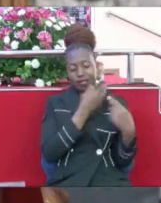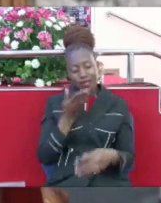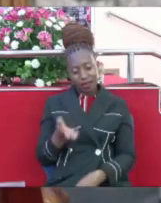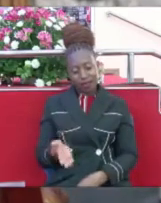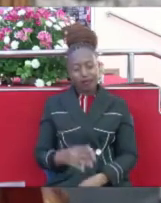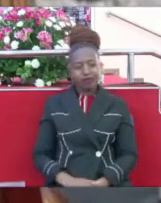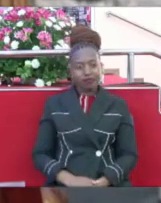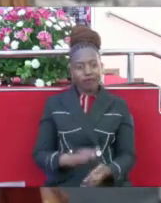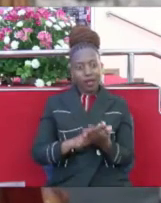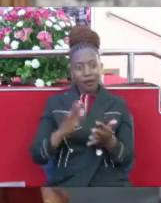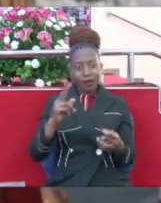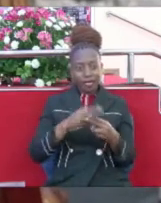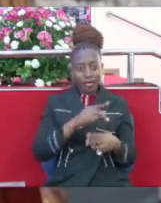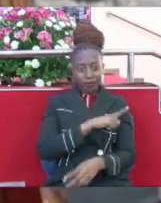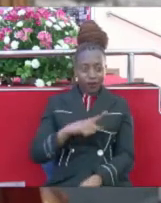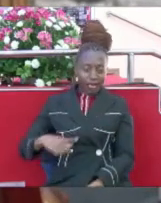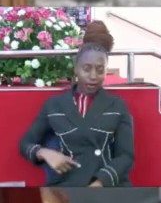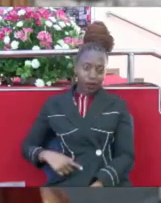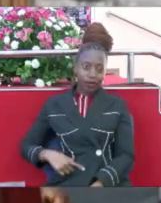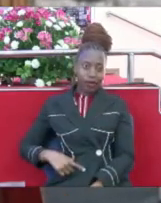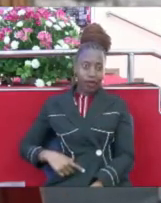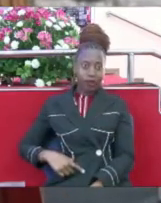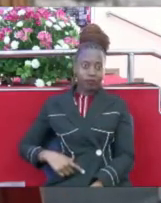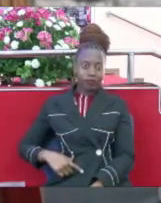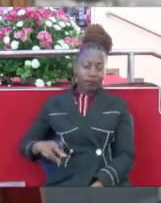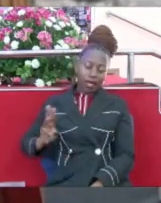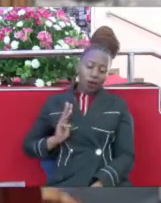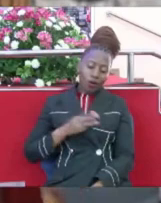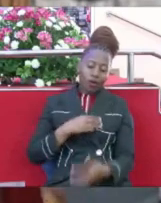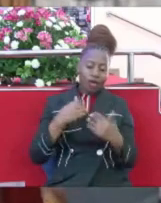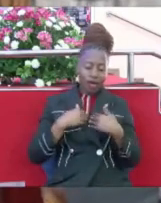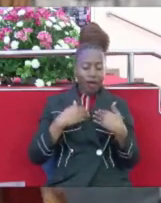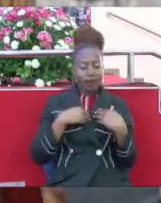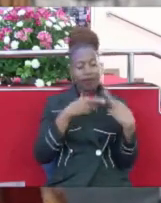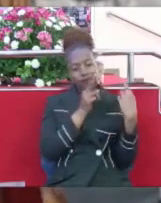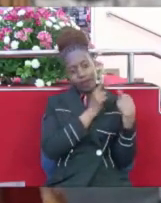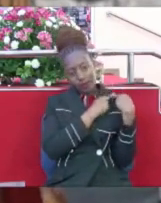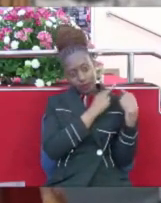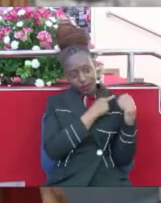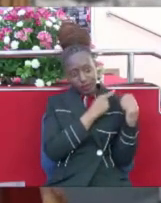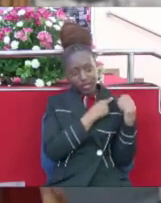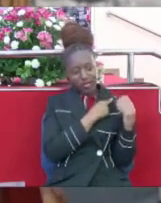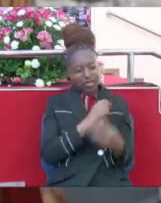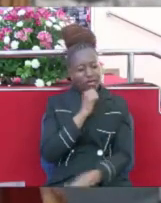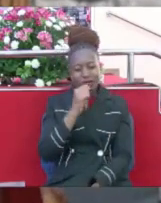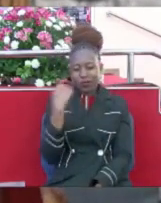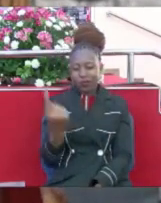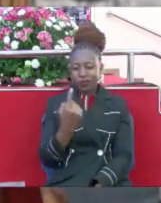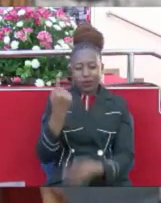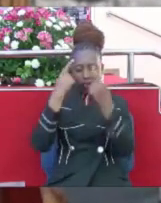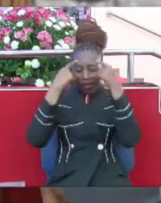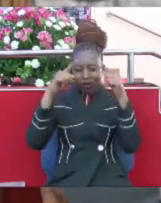name of the Lord. Anasifiwe. We have an assignment. Tunao wajibu mbele zetu. That assignment is not just for pastors and church